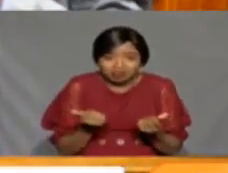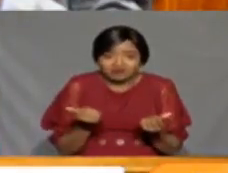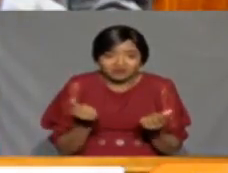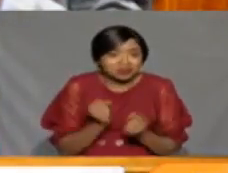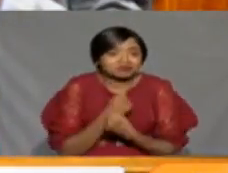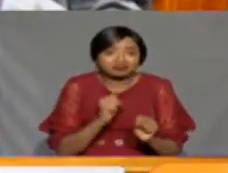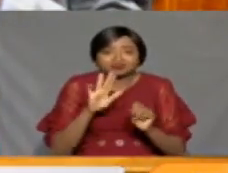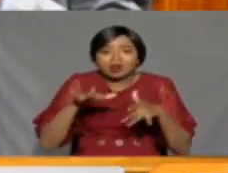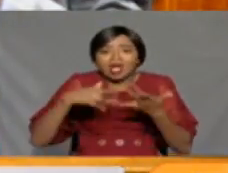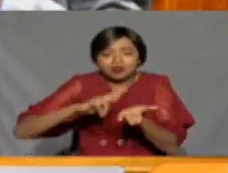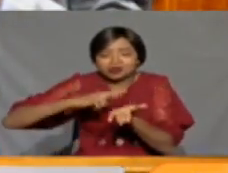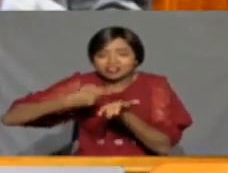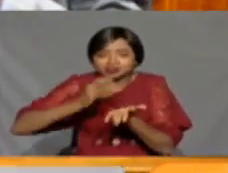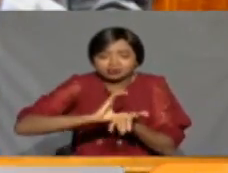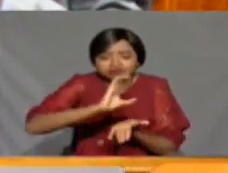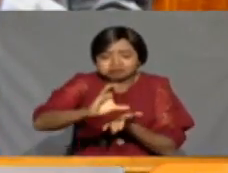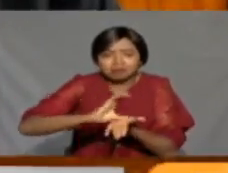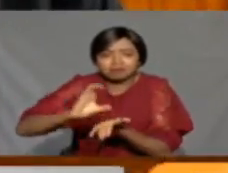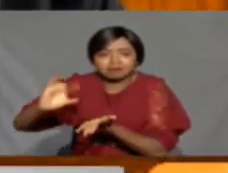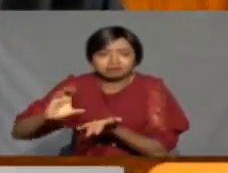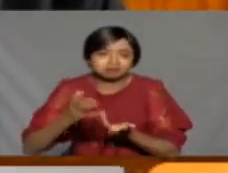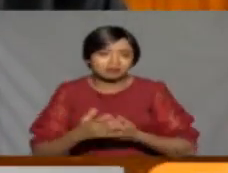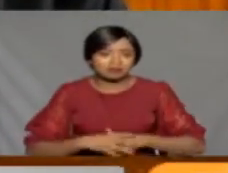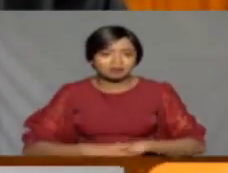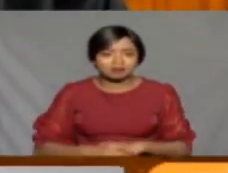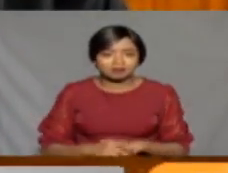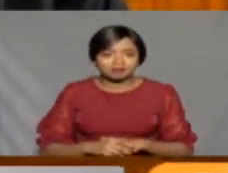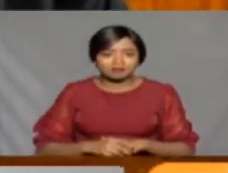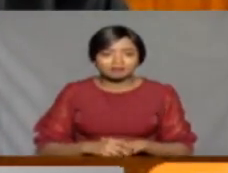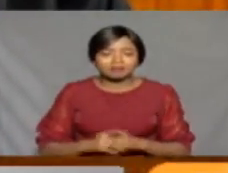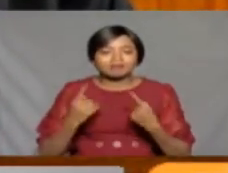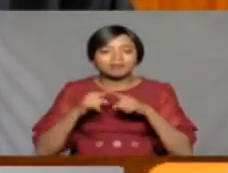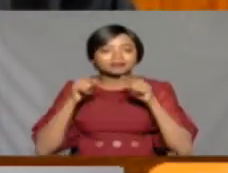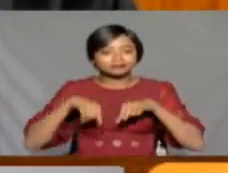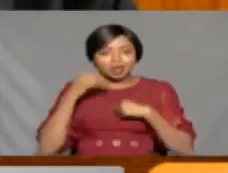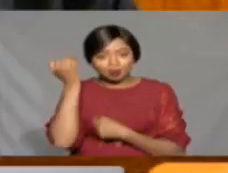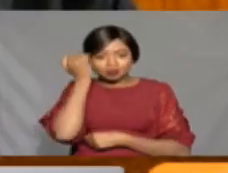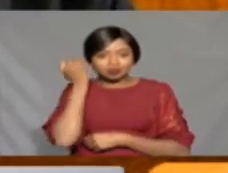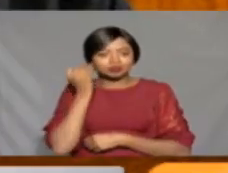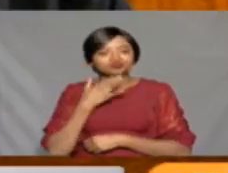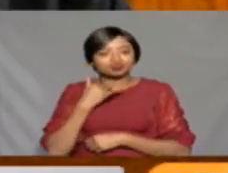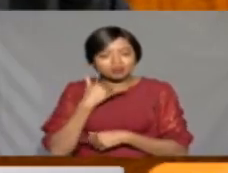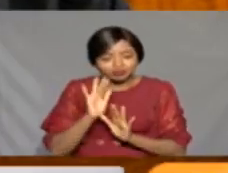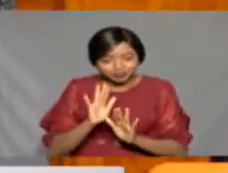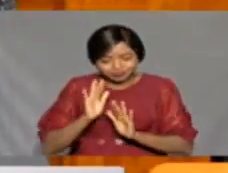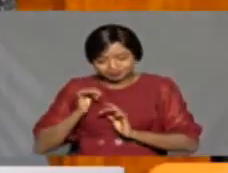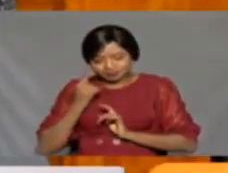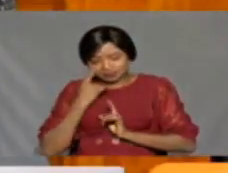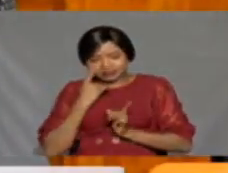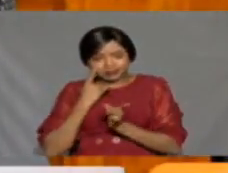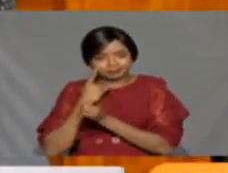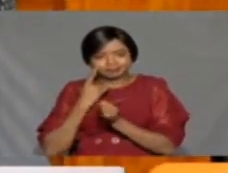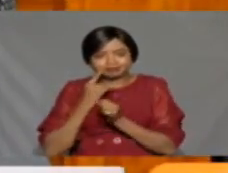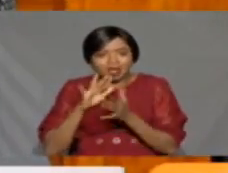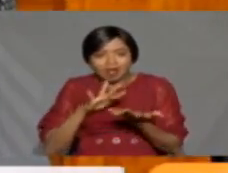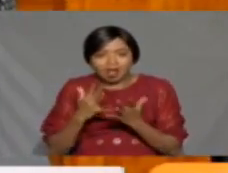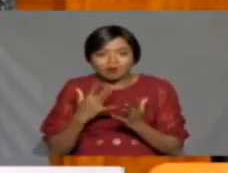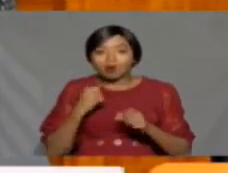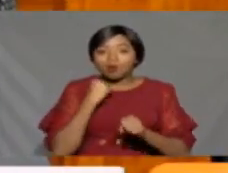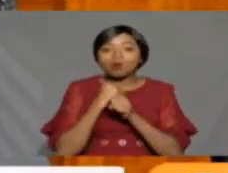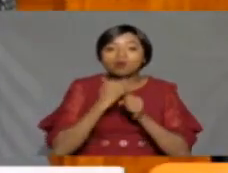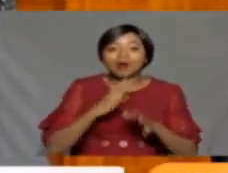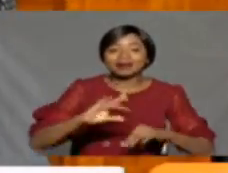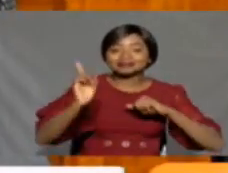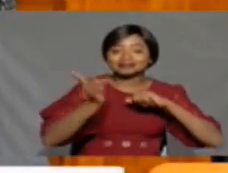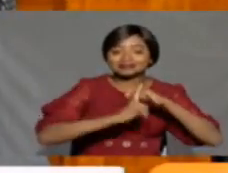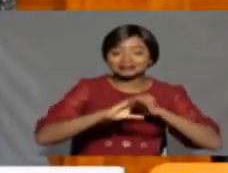Revenue Bill. The Supreme Court once again taking a step back from involvement on the contentious issue that has seen workers in six counties